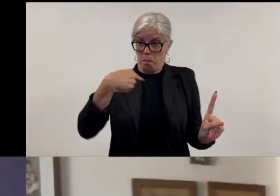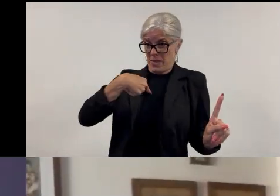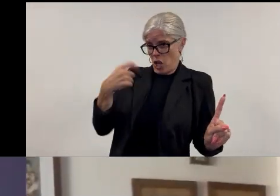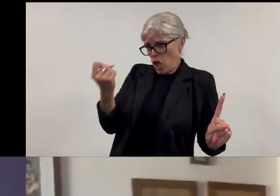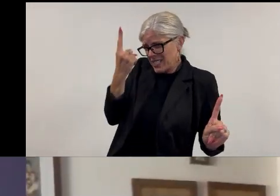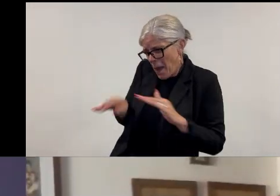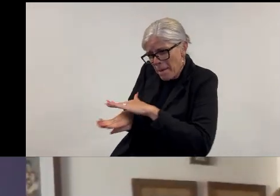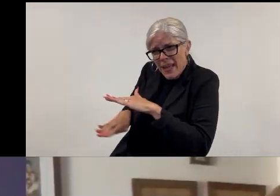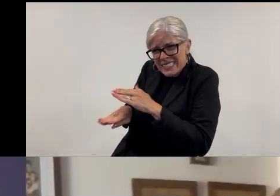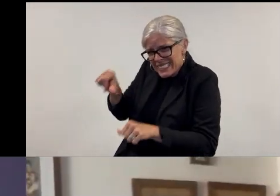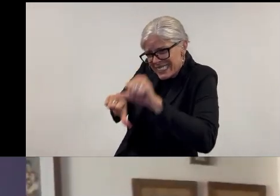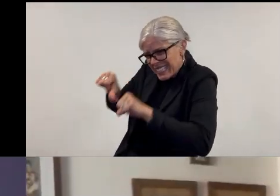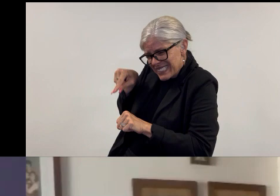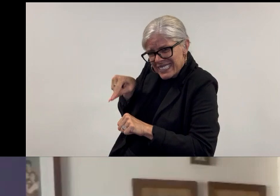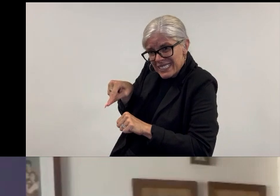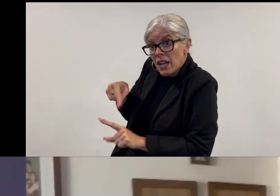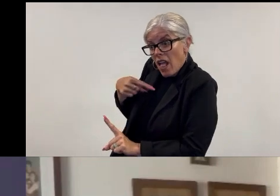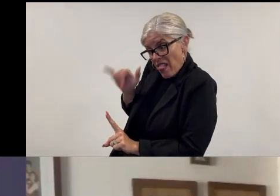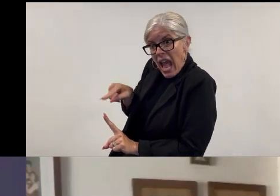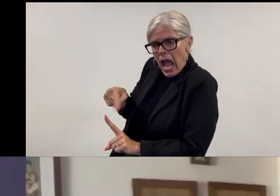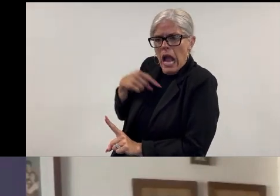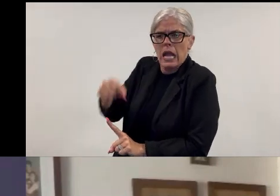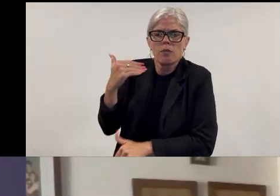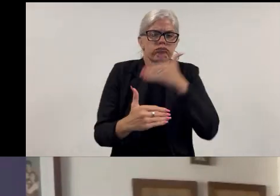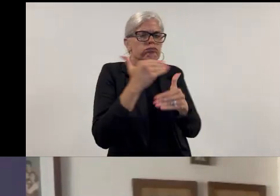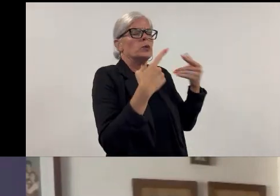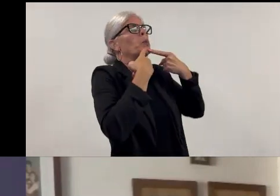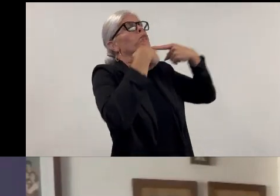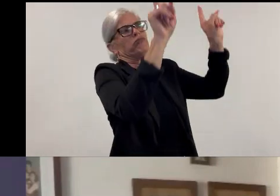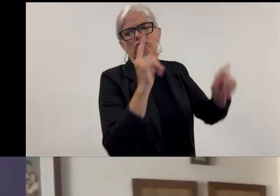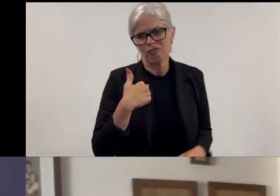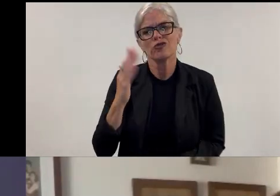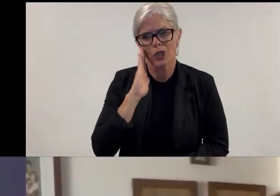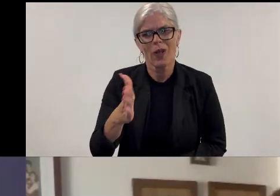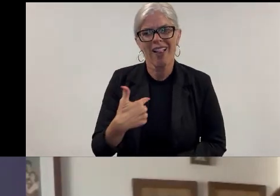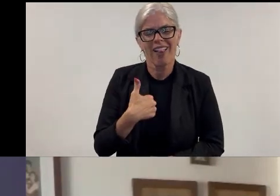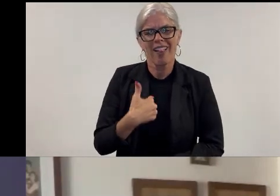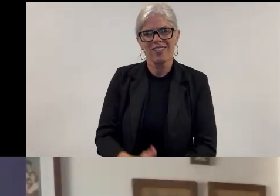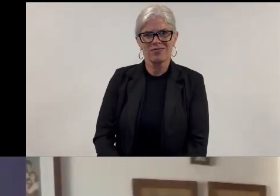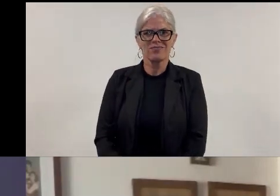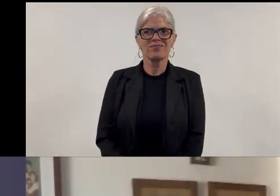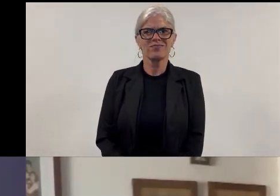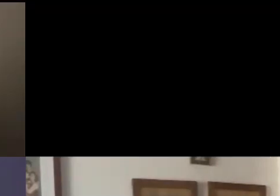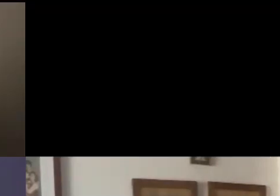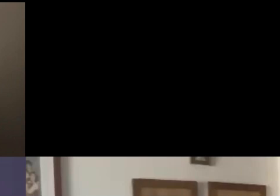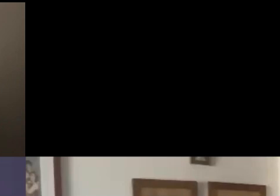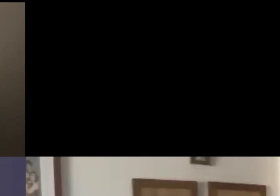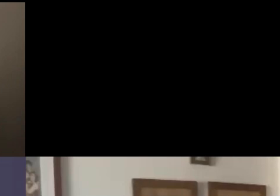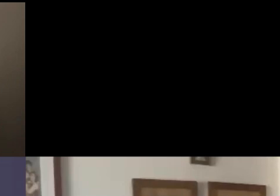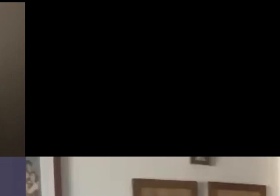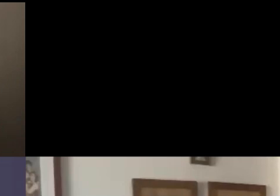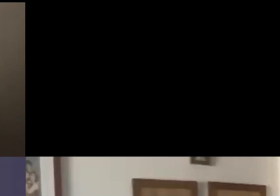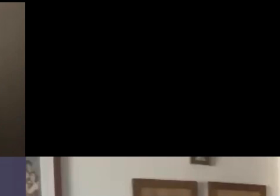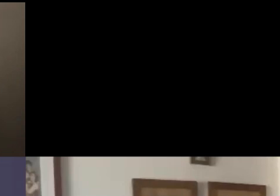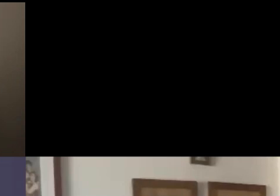spinal cord injury. So whatever it takes, and if I understand the basic science, I'll get there. All